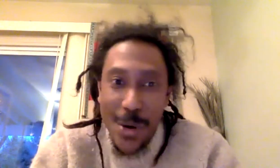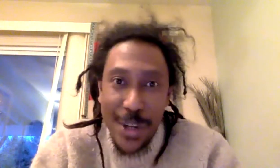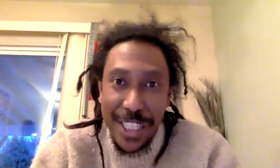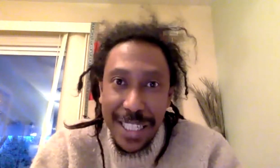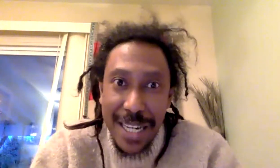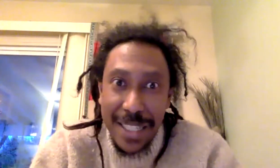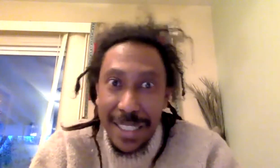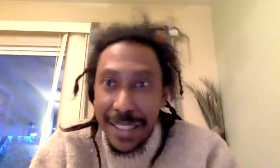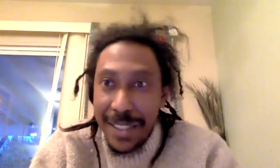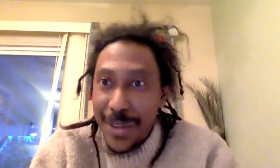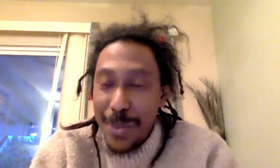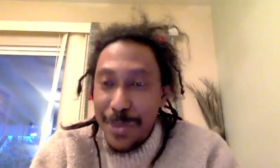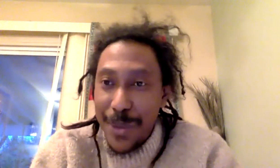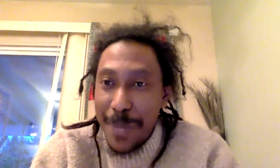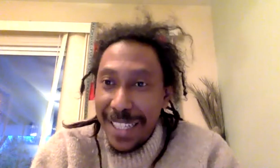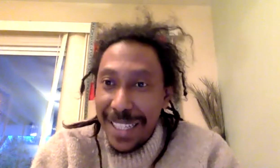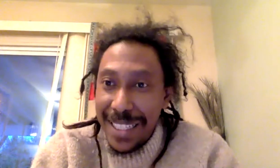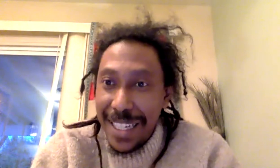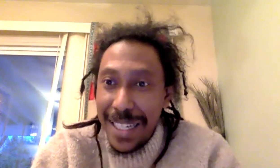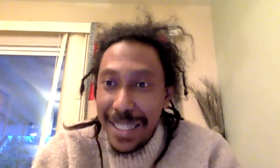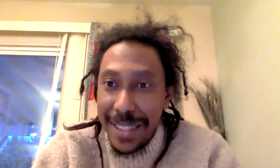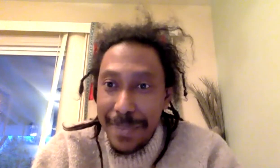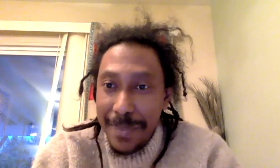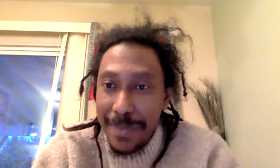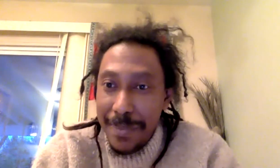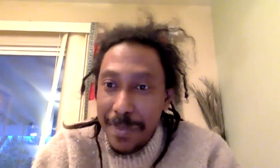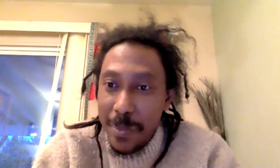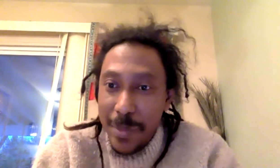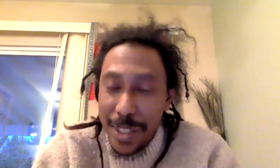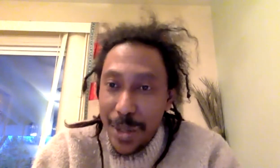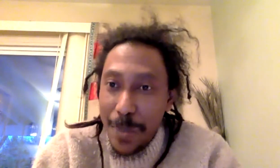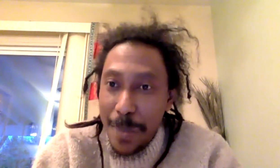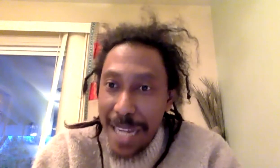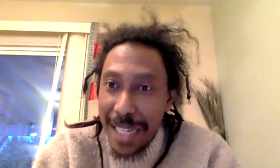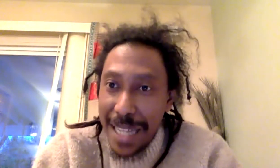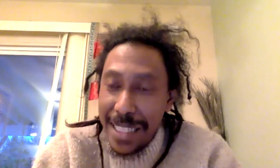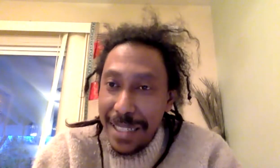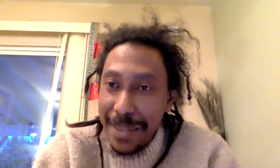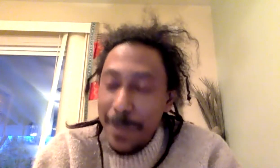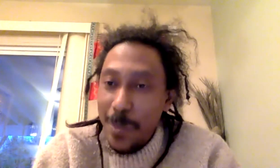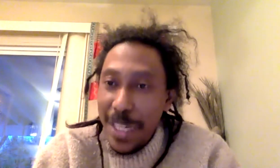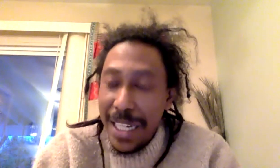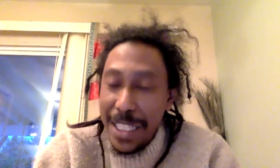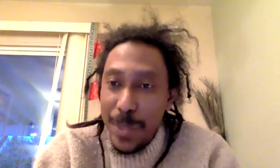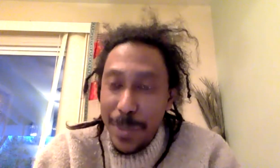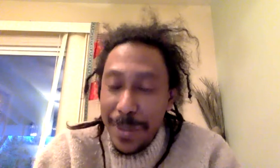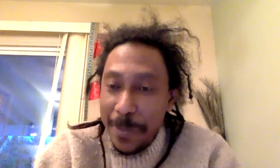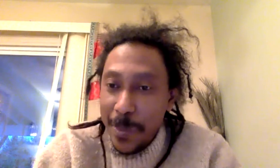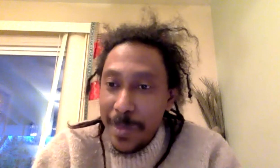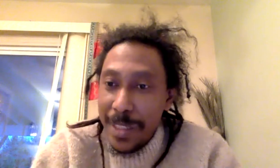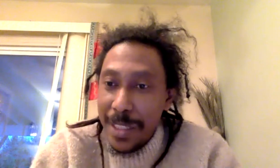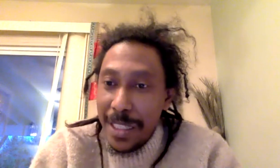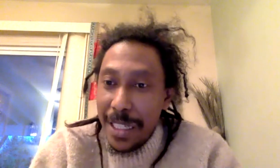I'm originally come from Madagascar, so Malagasy. Malagasy people,